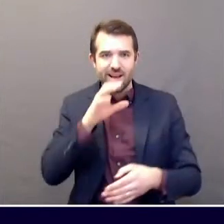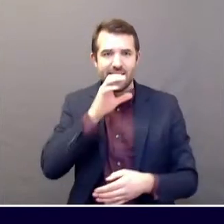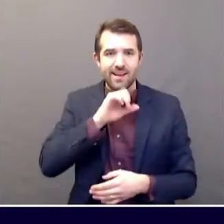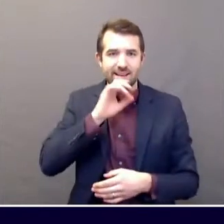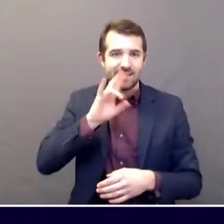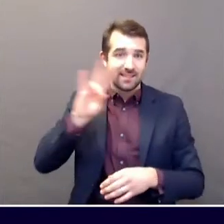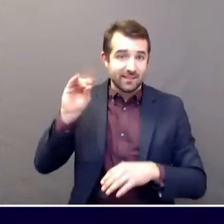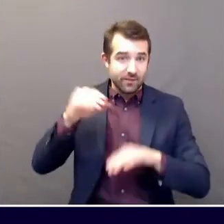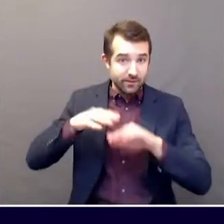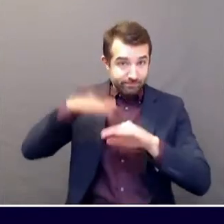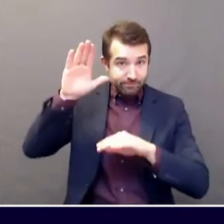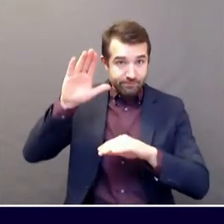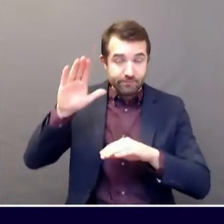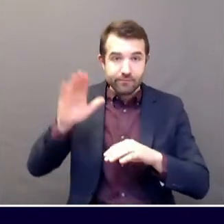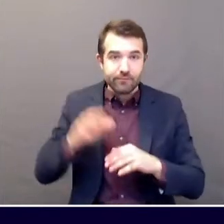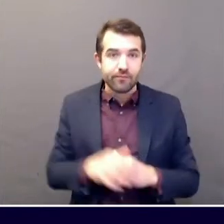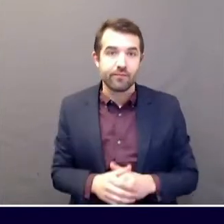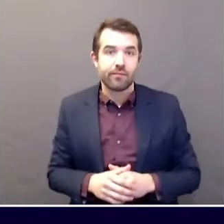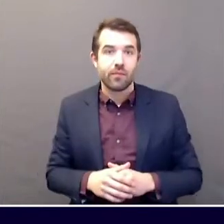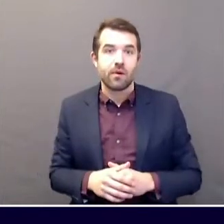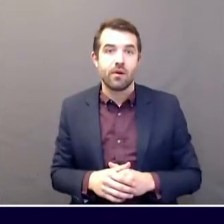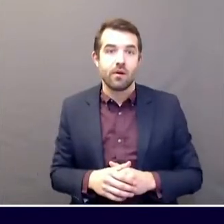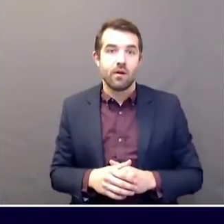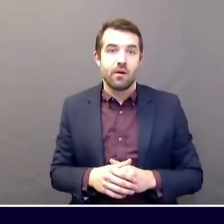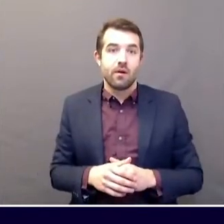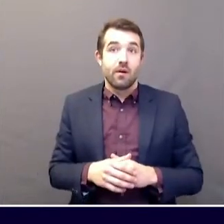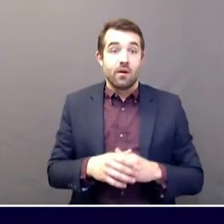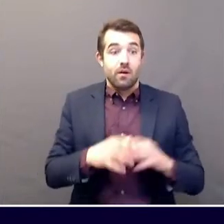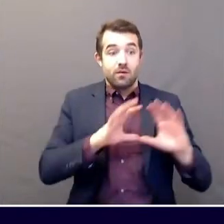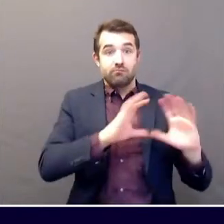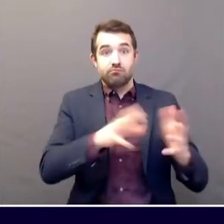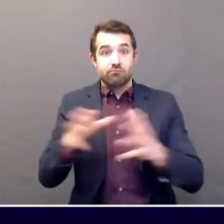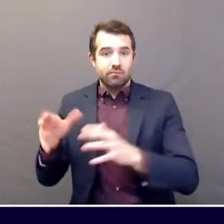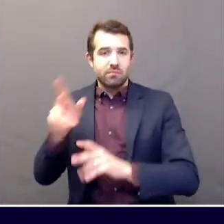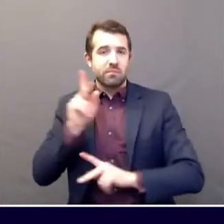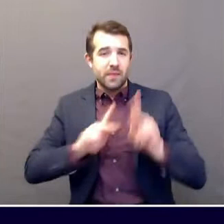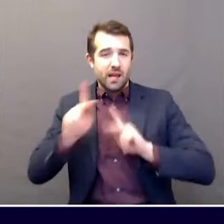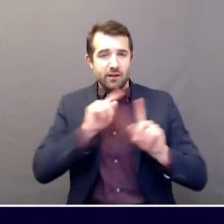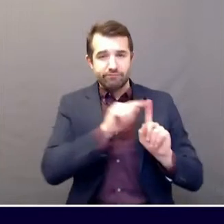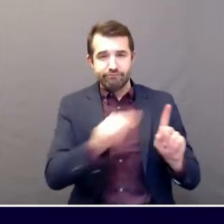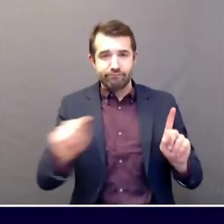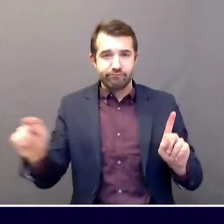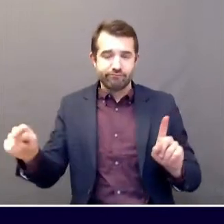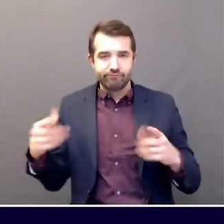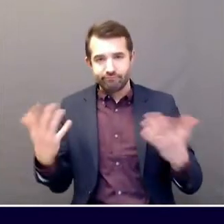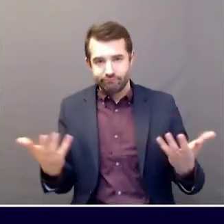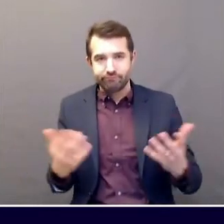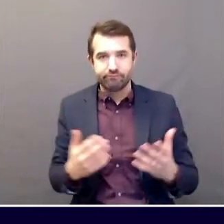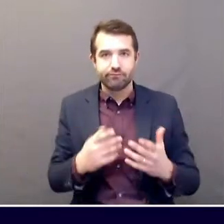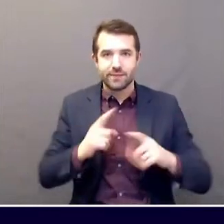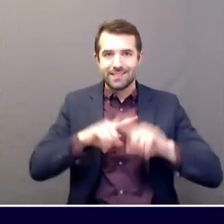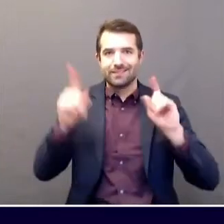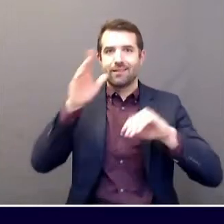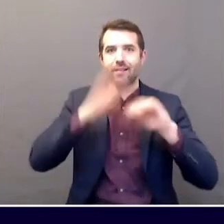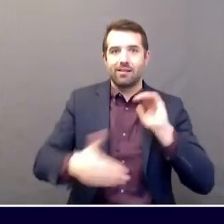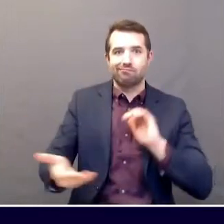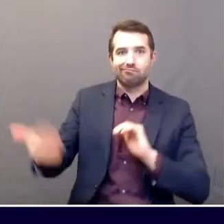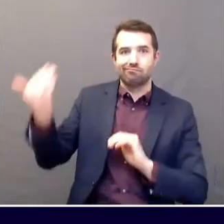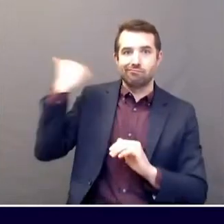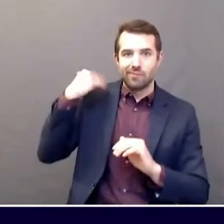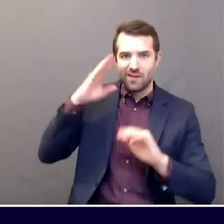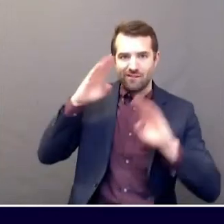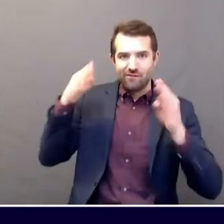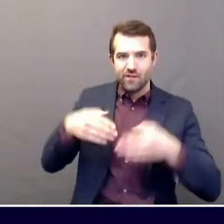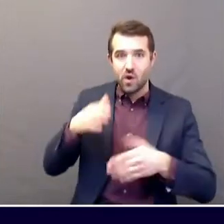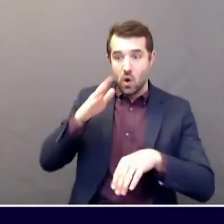demographics probably look pretty different from the demographics of, say, frontline workers. And I'm just wondering whether that raises any concerns